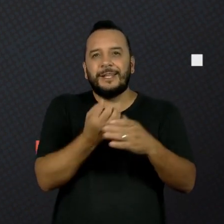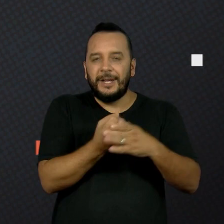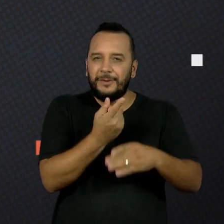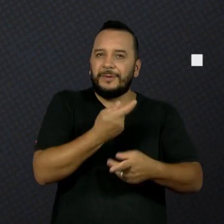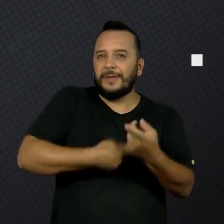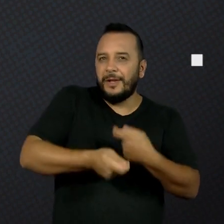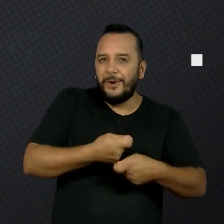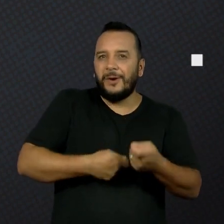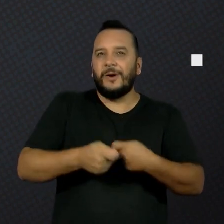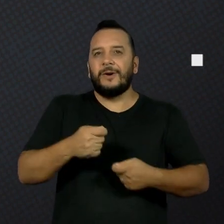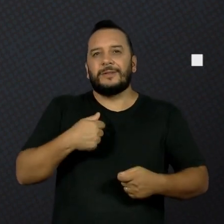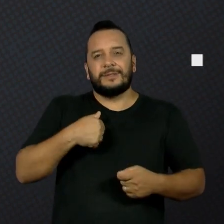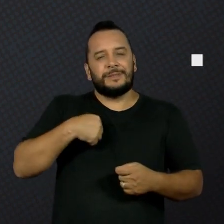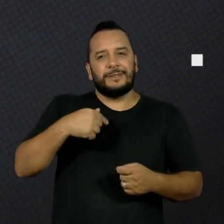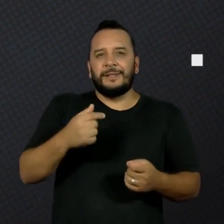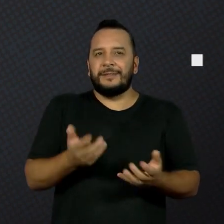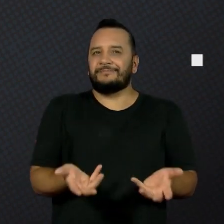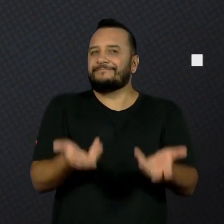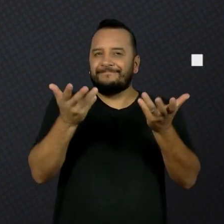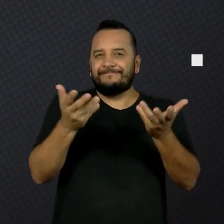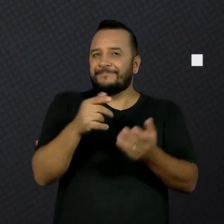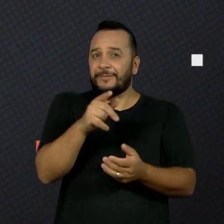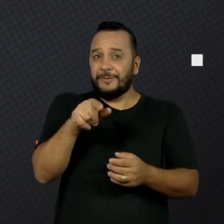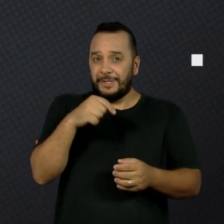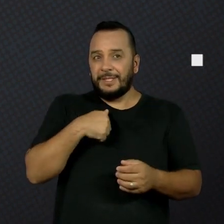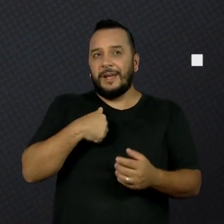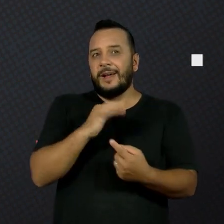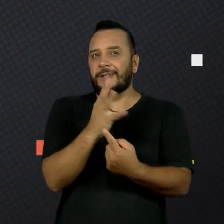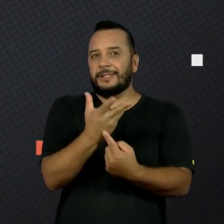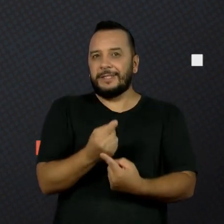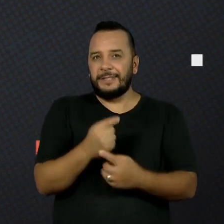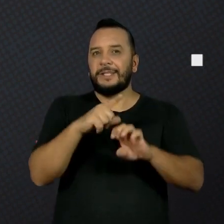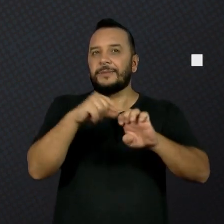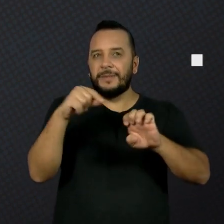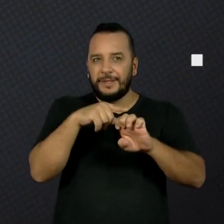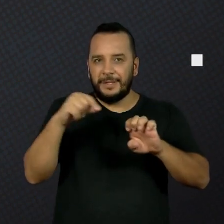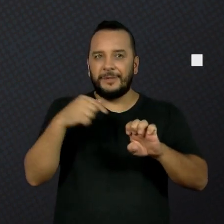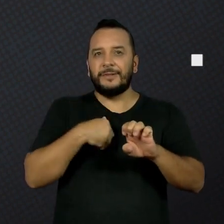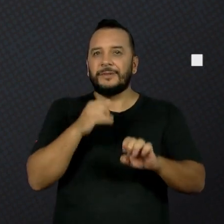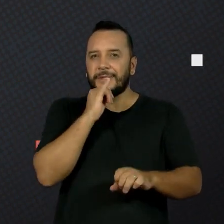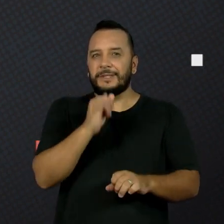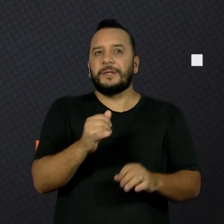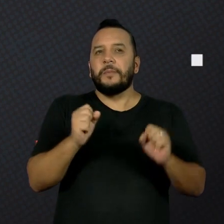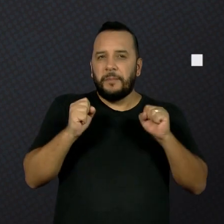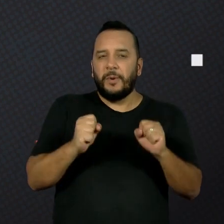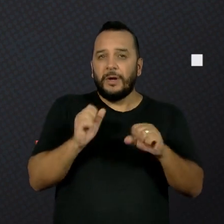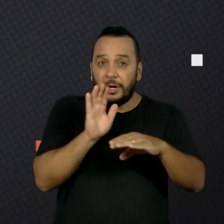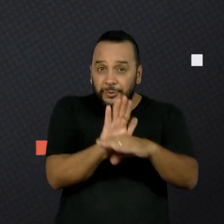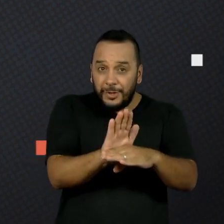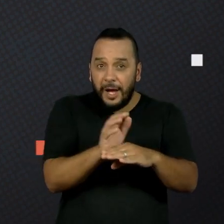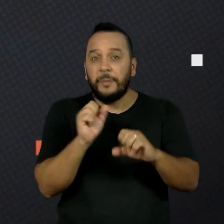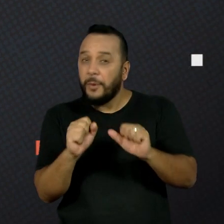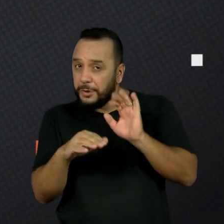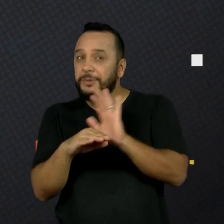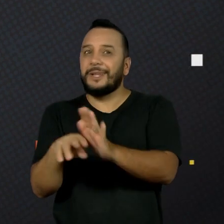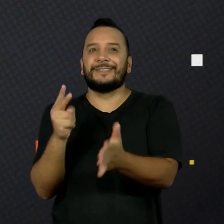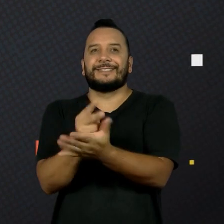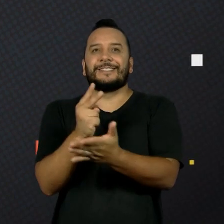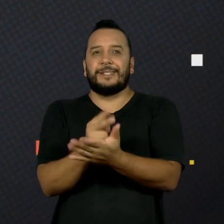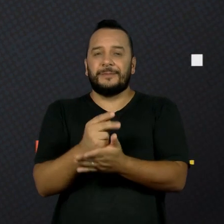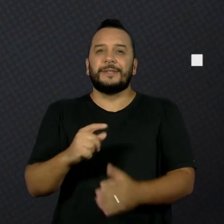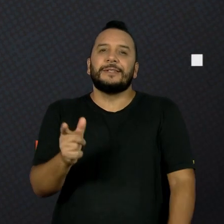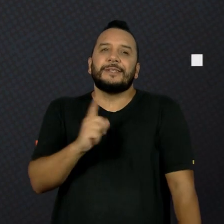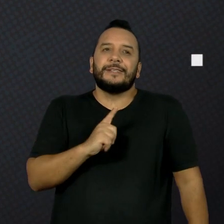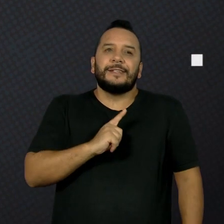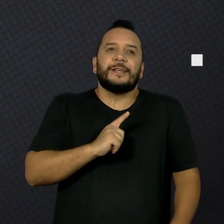building your amazing business. I mean, you're already an amazing entrepreneur and artist. I mean, what can I help with? You're amazing. But we're